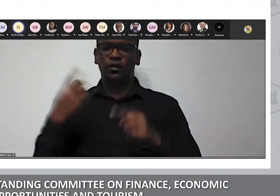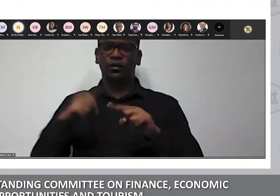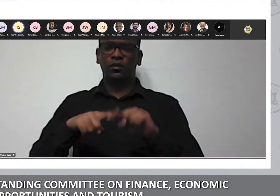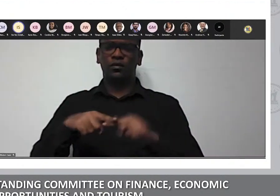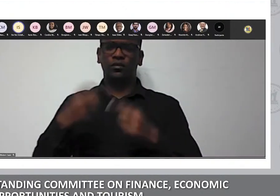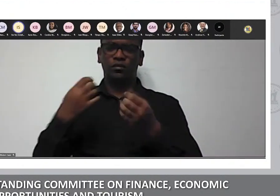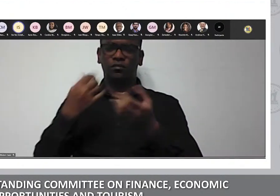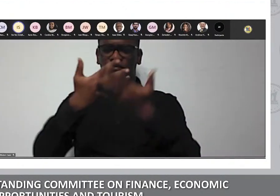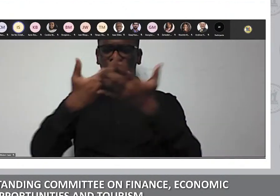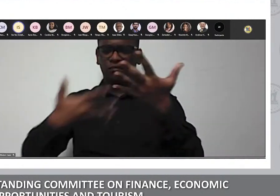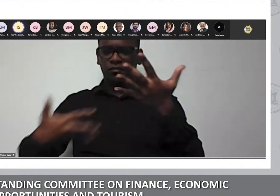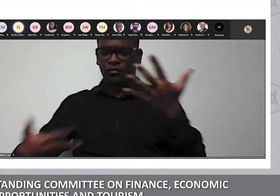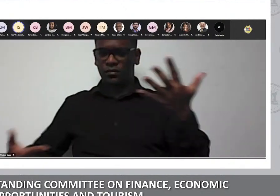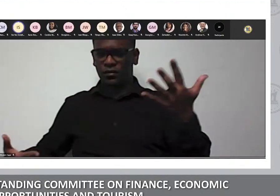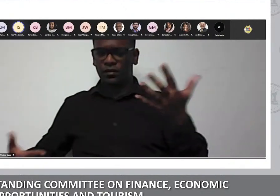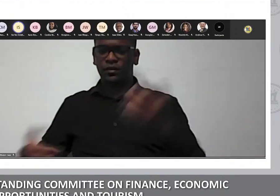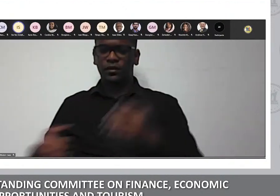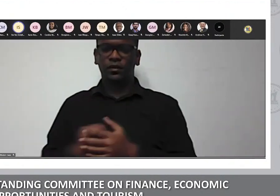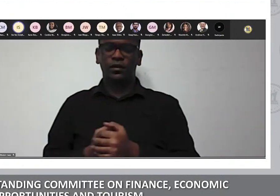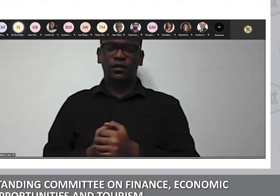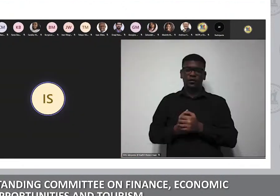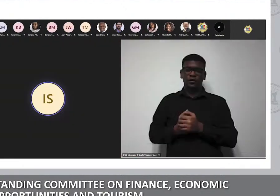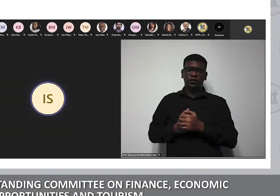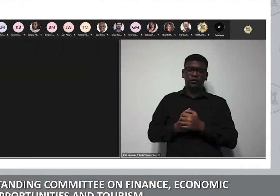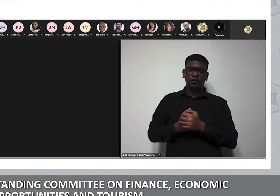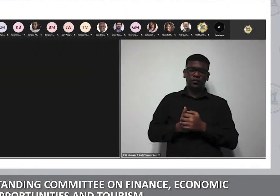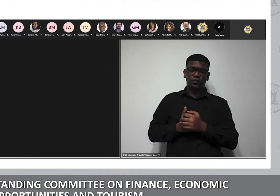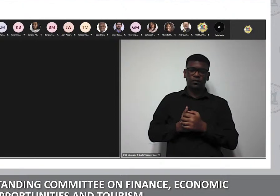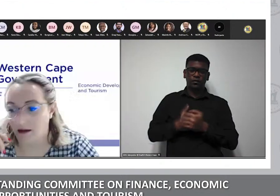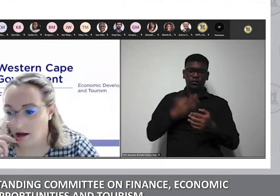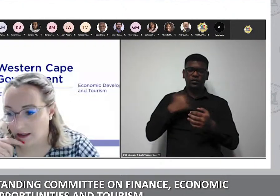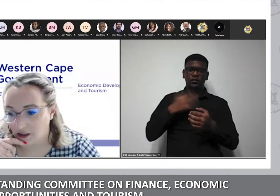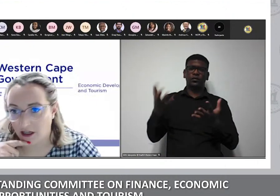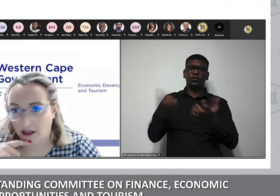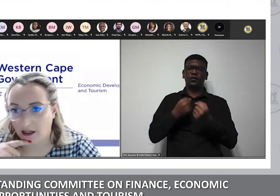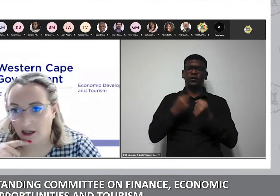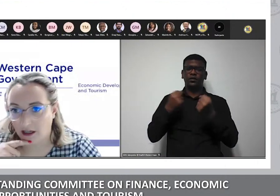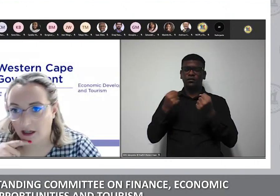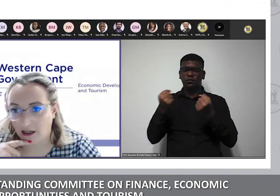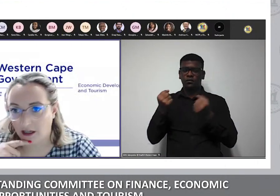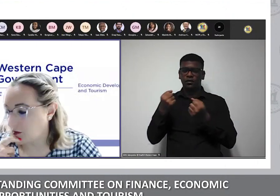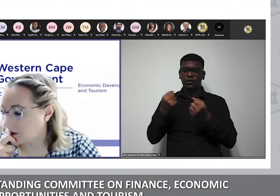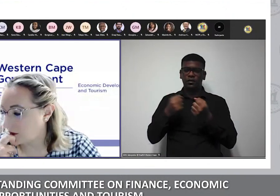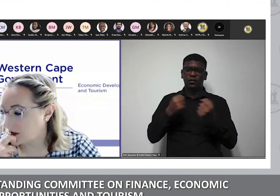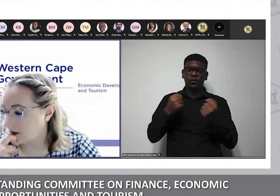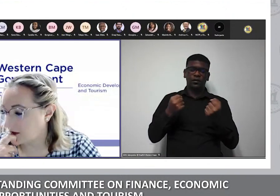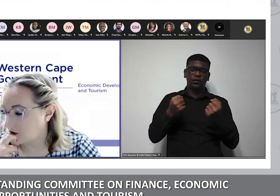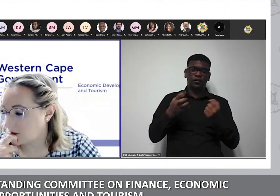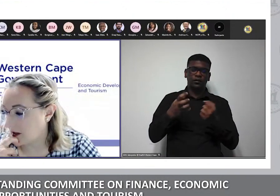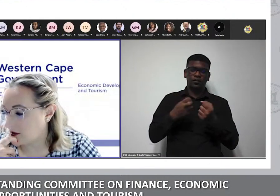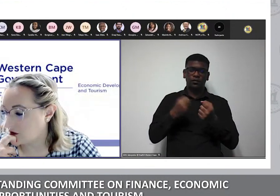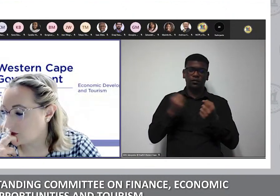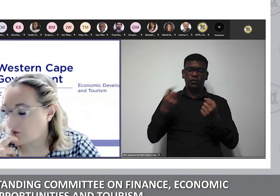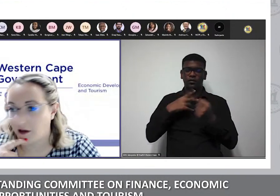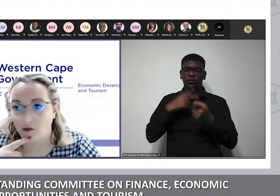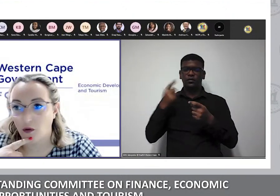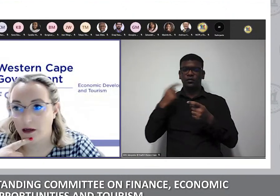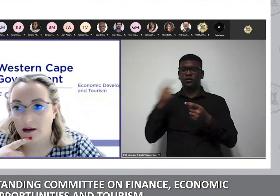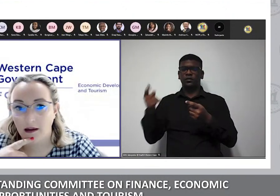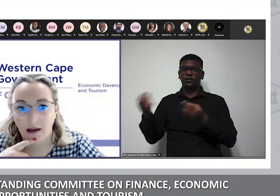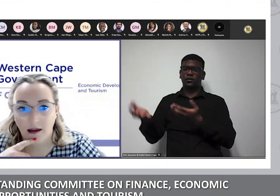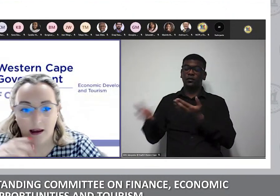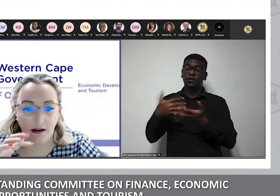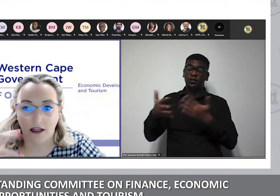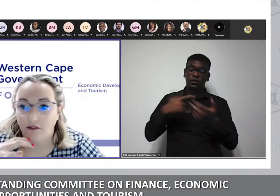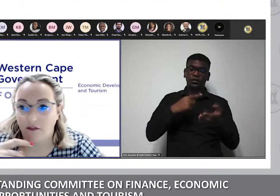factors, but we could take our top sort of commodities, and then I can check in with a particular shipping agent or a freight